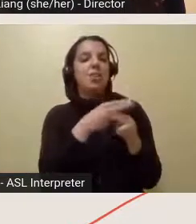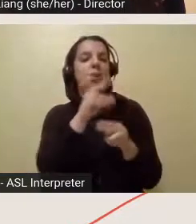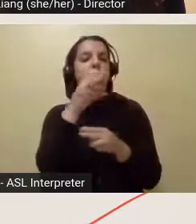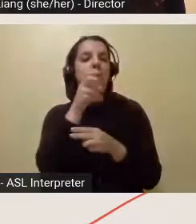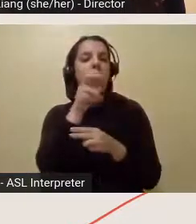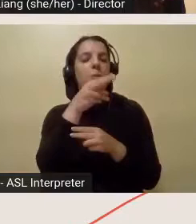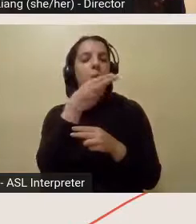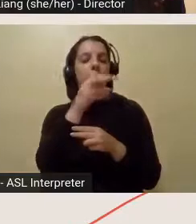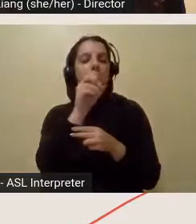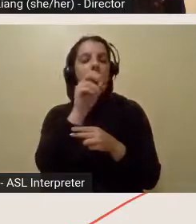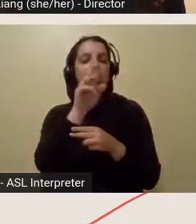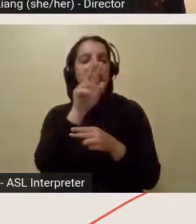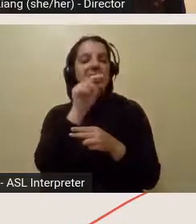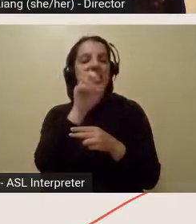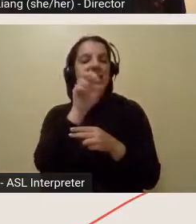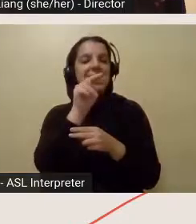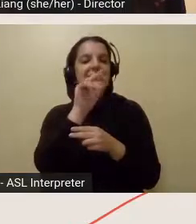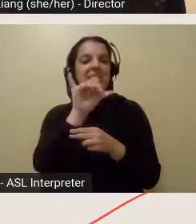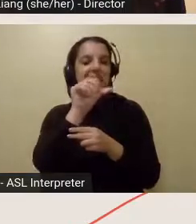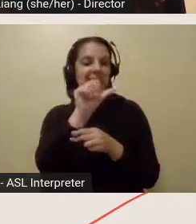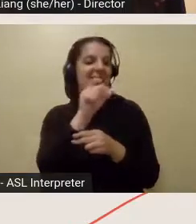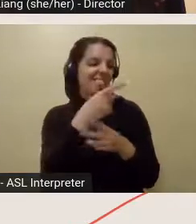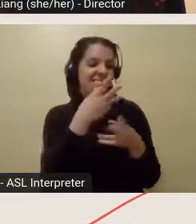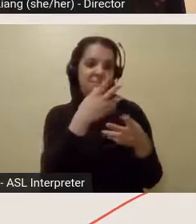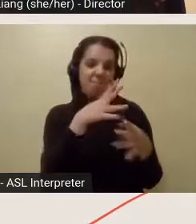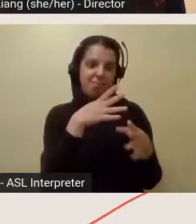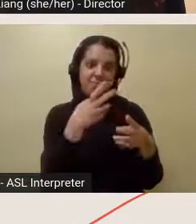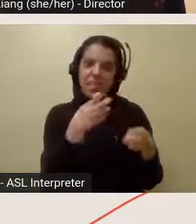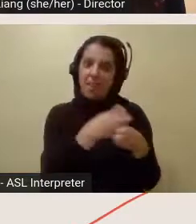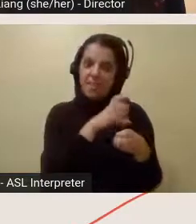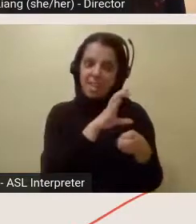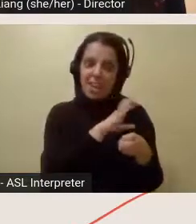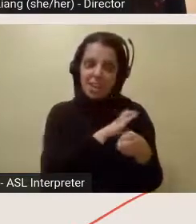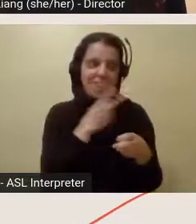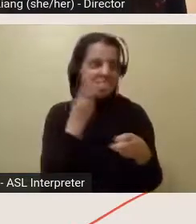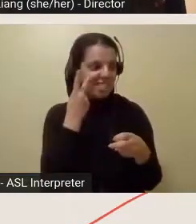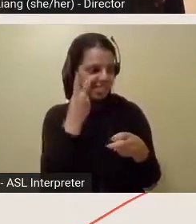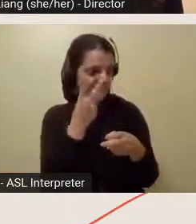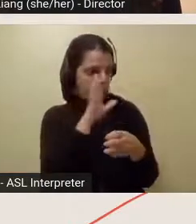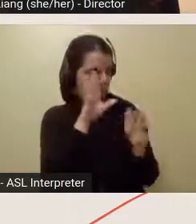character in the raw footage itself.